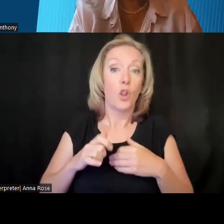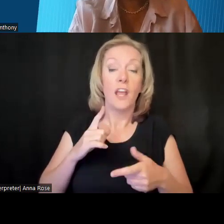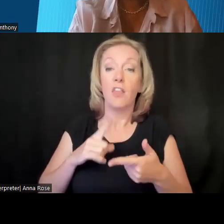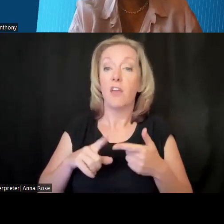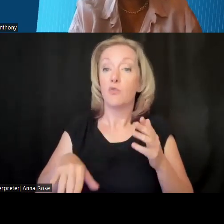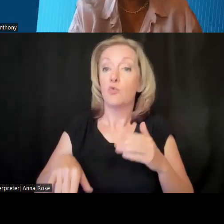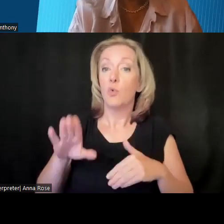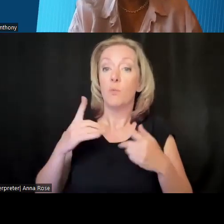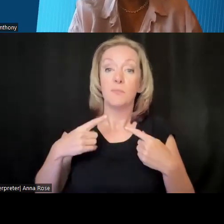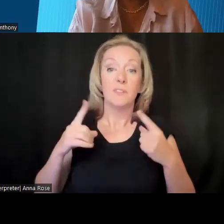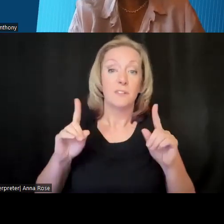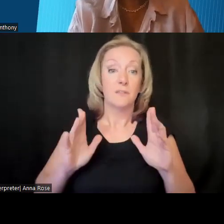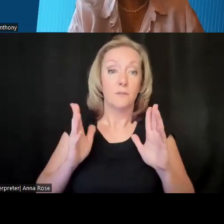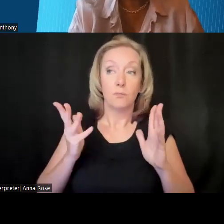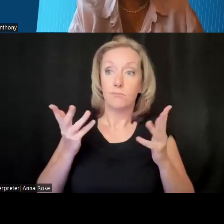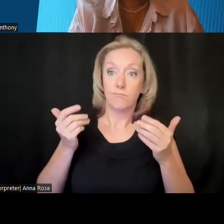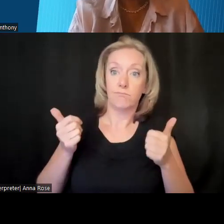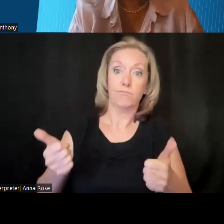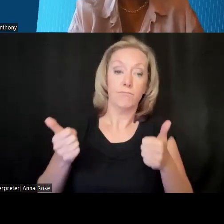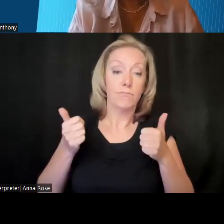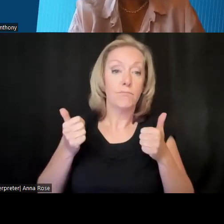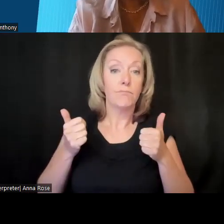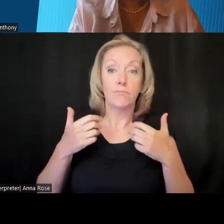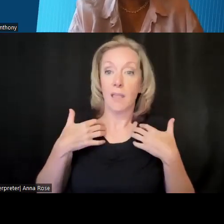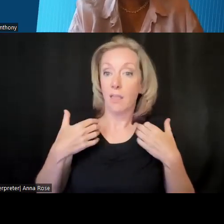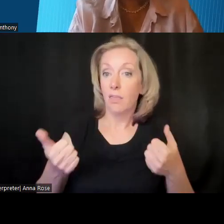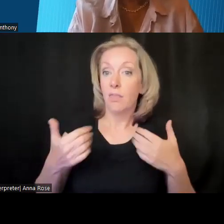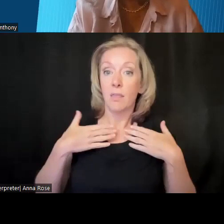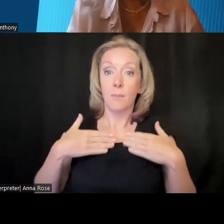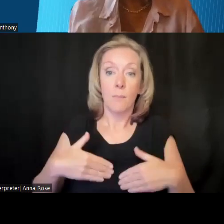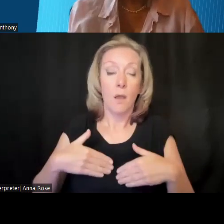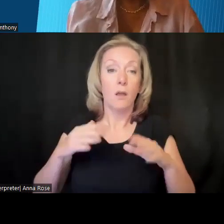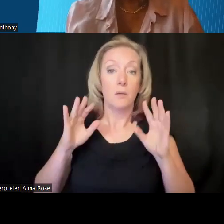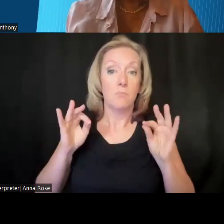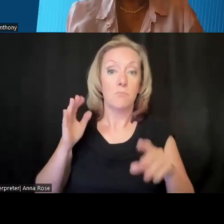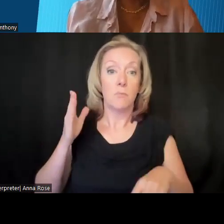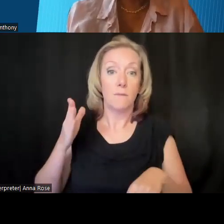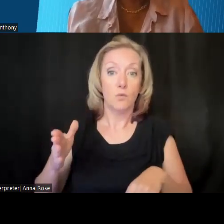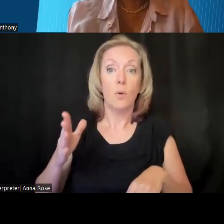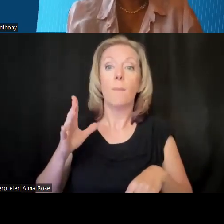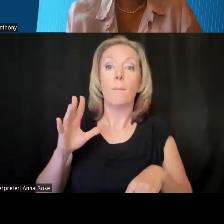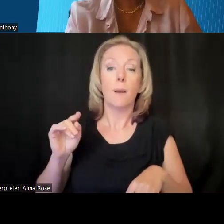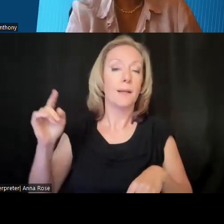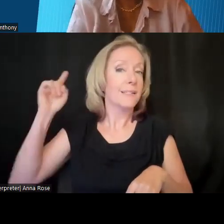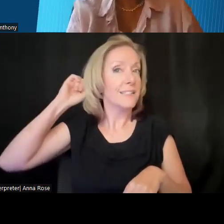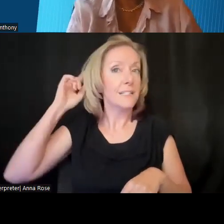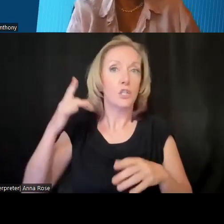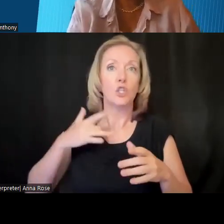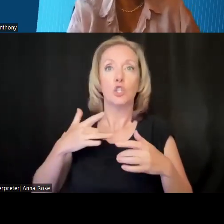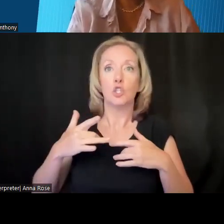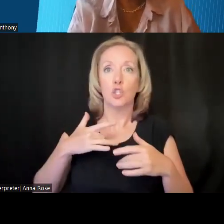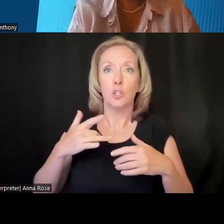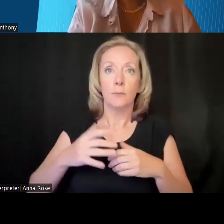have a successful health body future, but we worry.